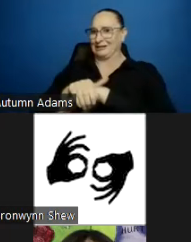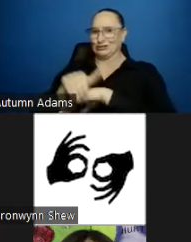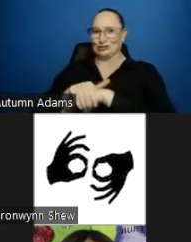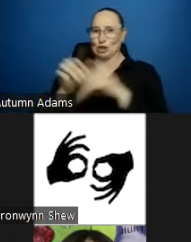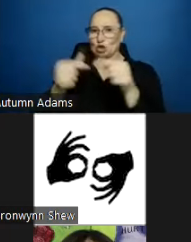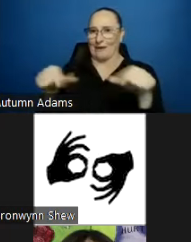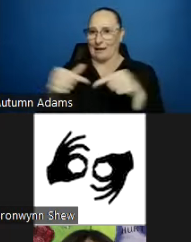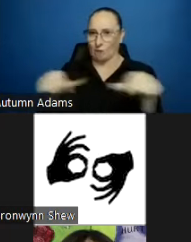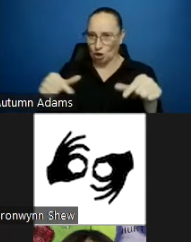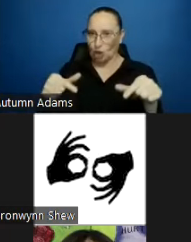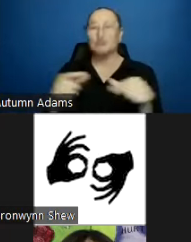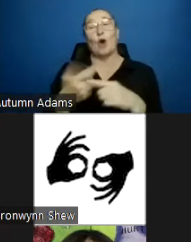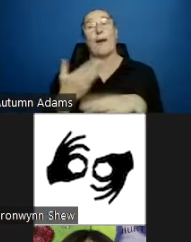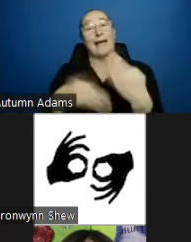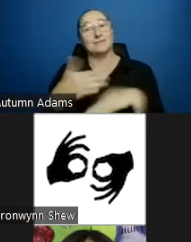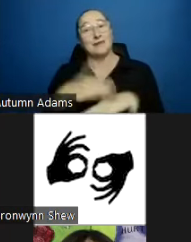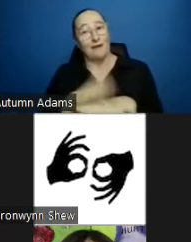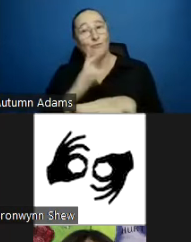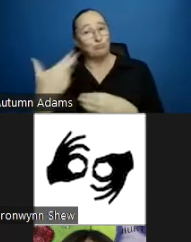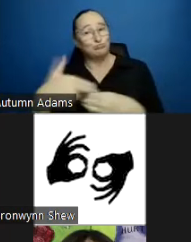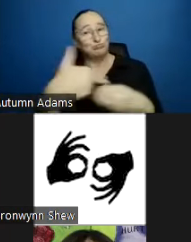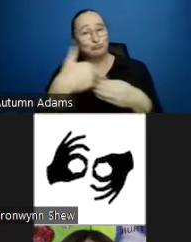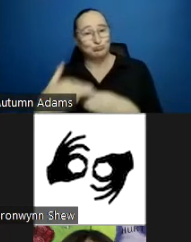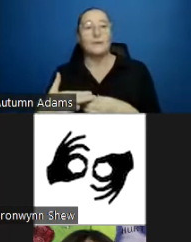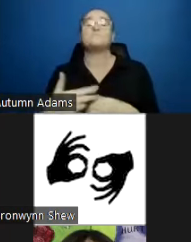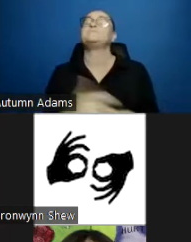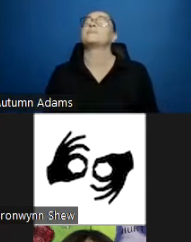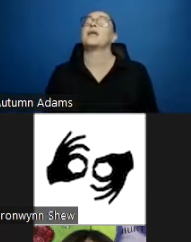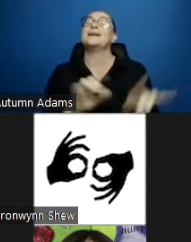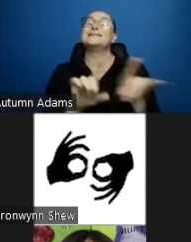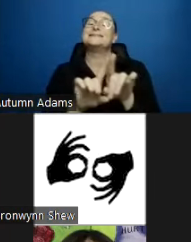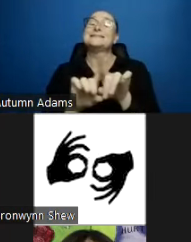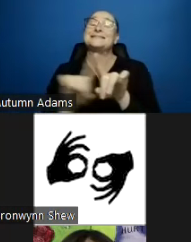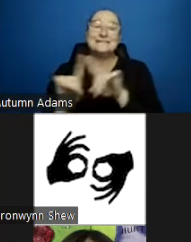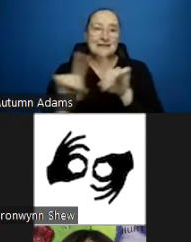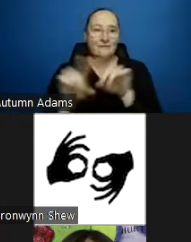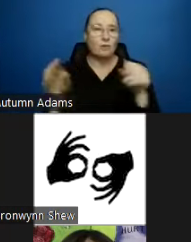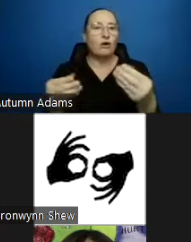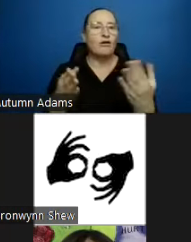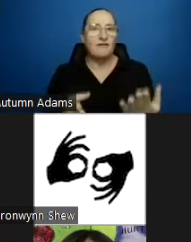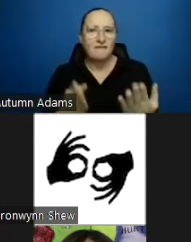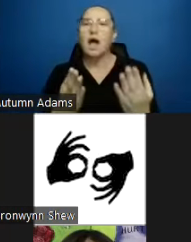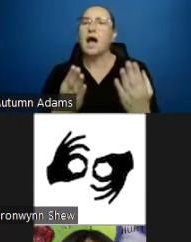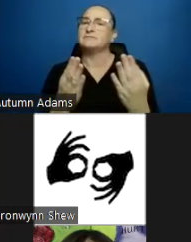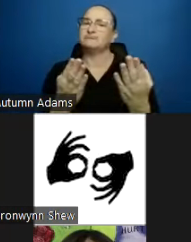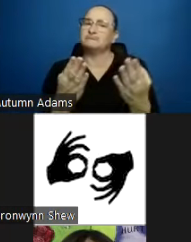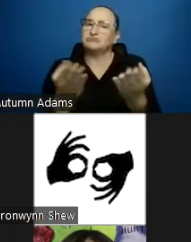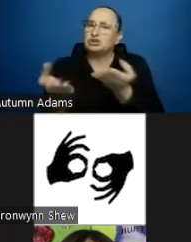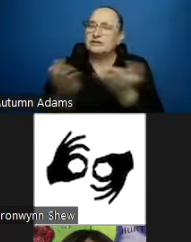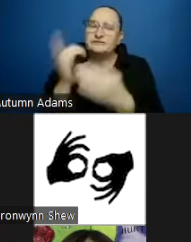then also, we're going to talk about providing services to deaf or hard of hearing survivors. So as I go through all